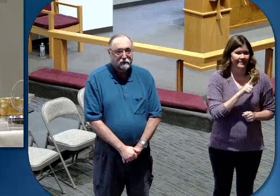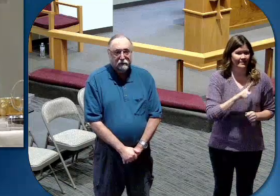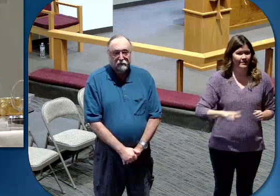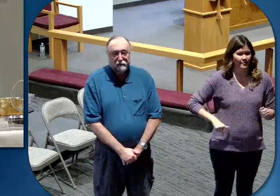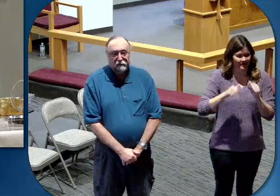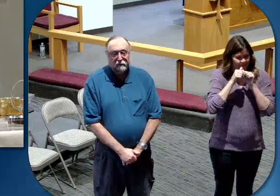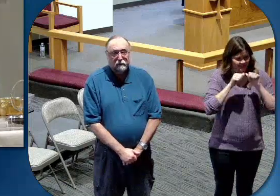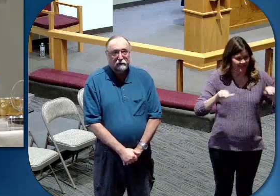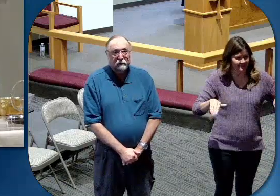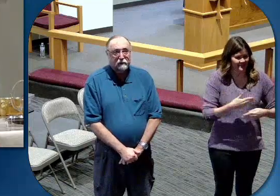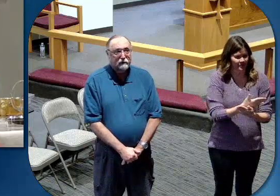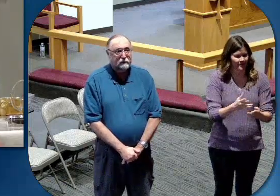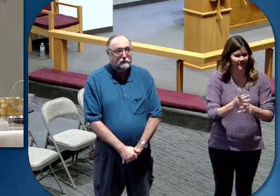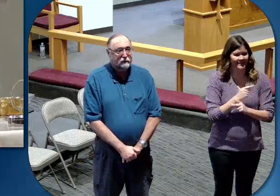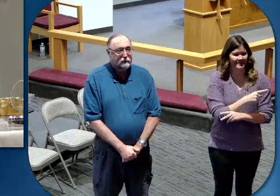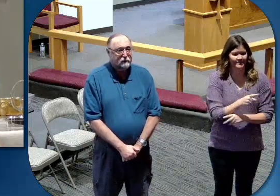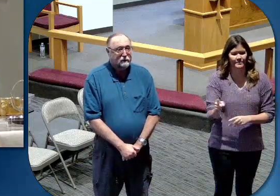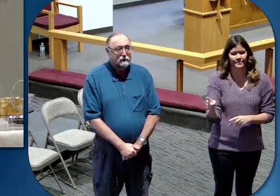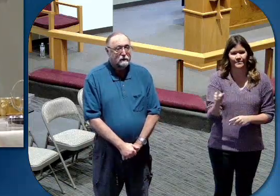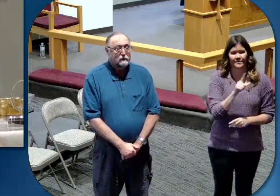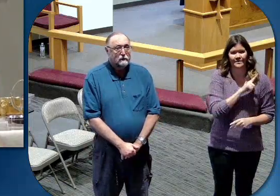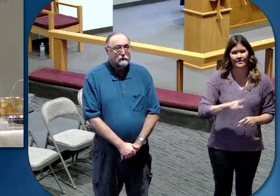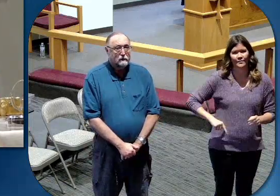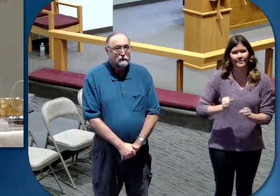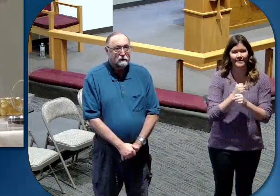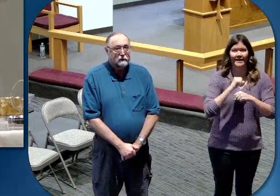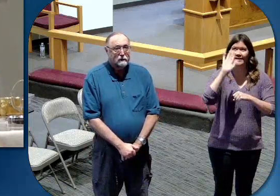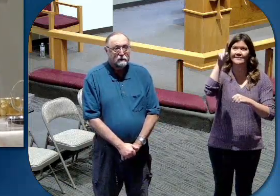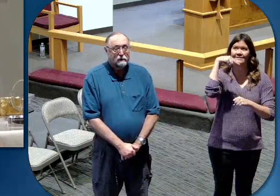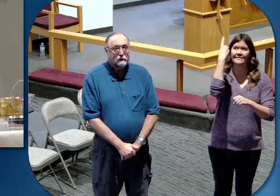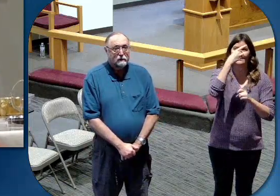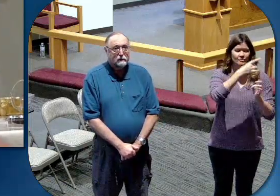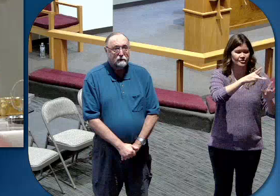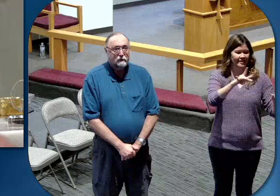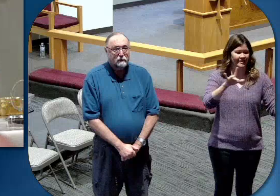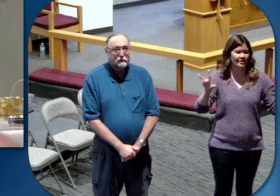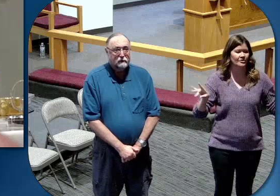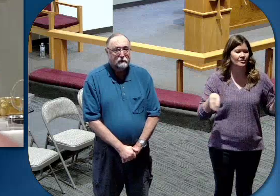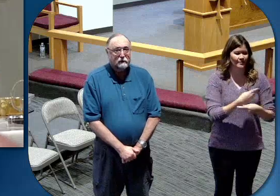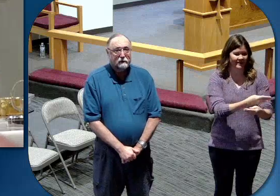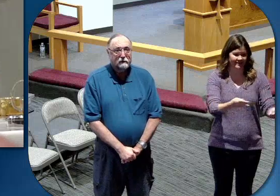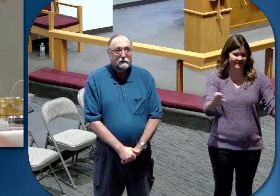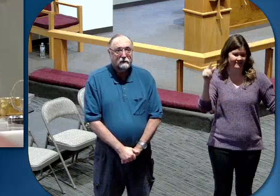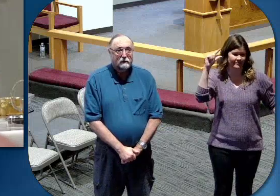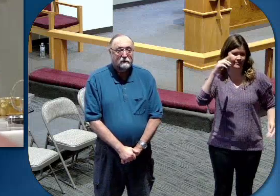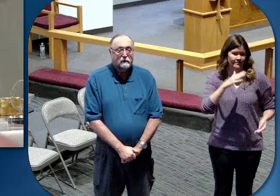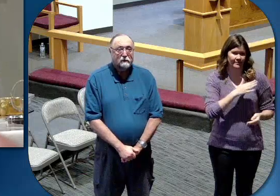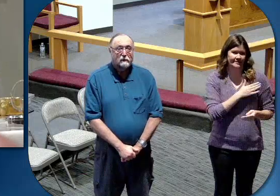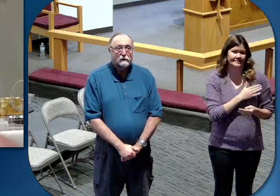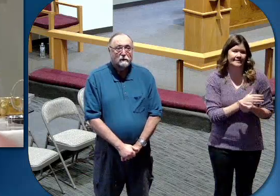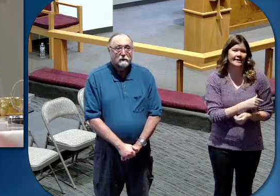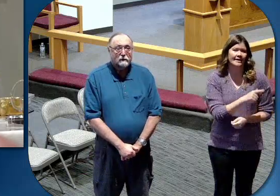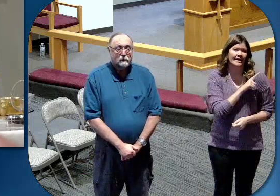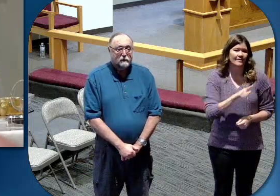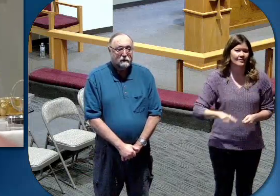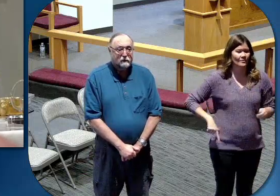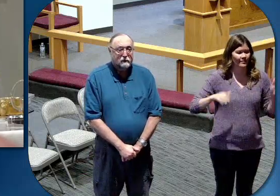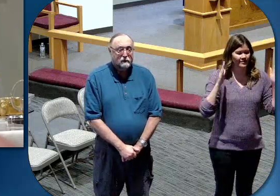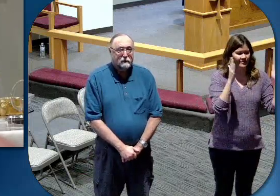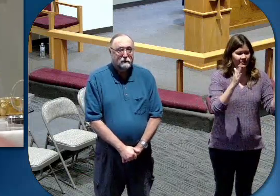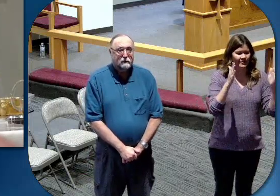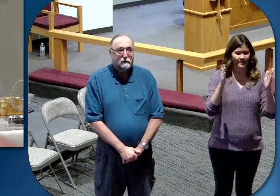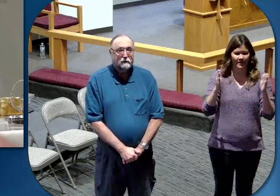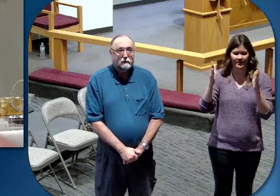The Lord bless you and keep you. The Lord make his face shine on you and be gracious unto you. The Lord